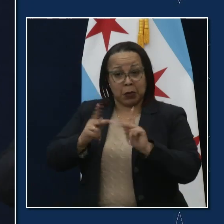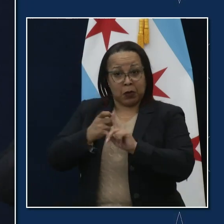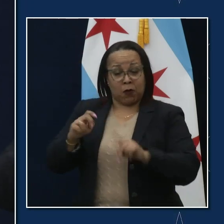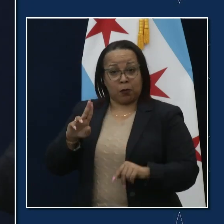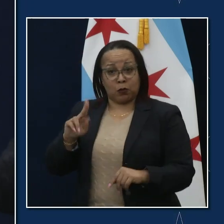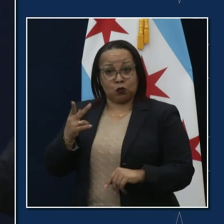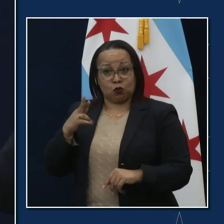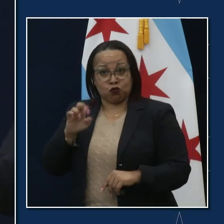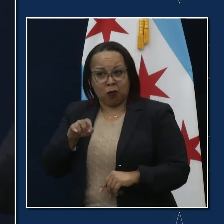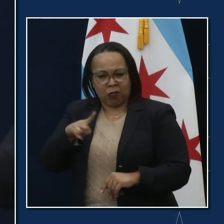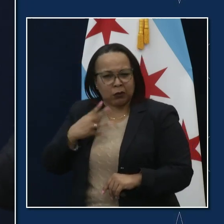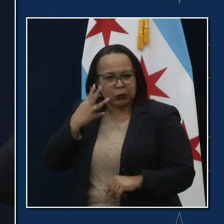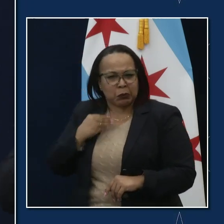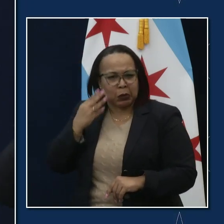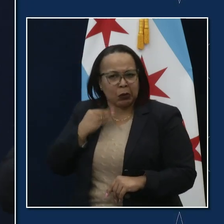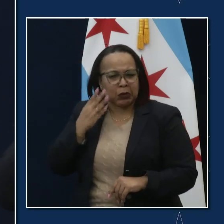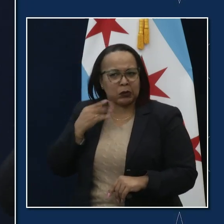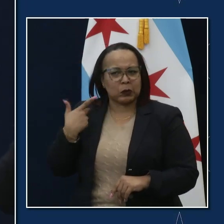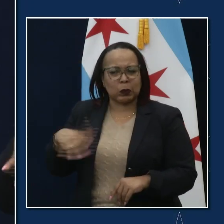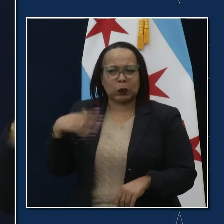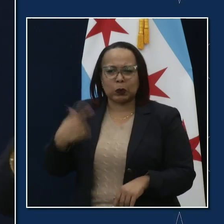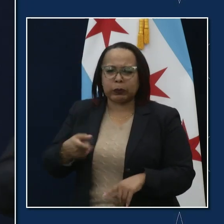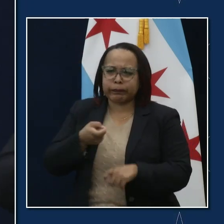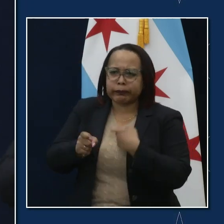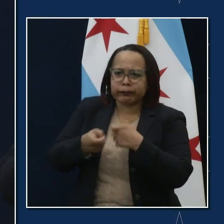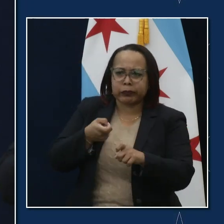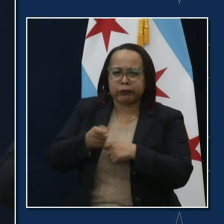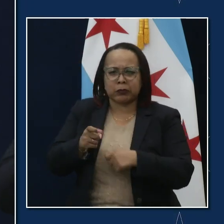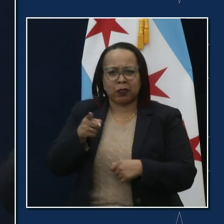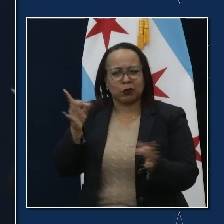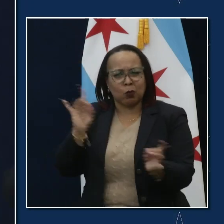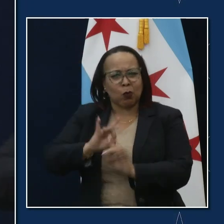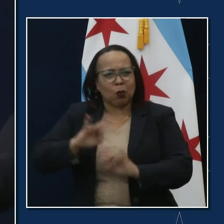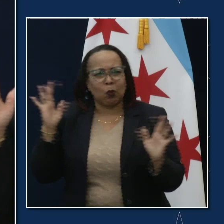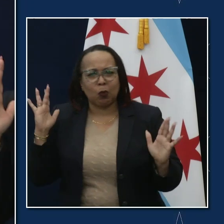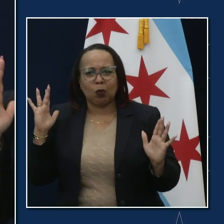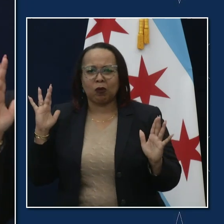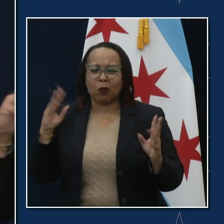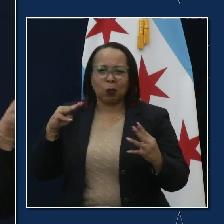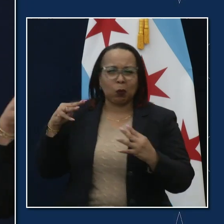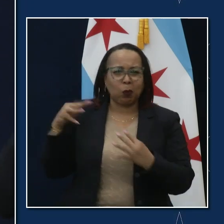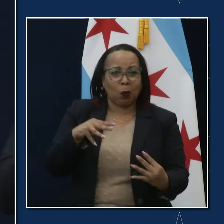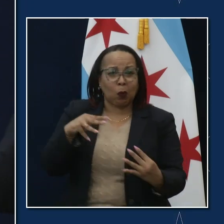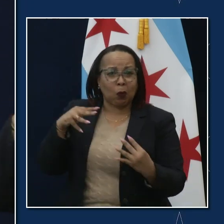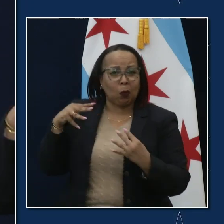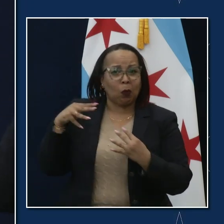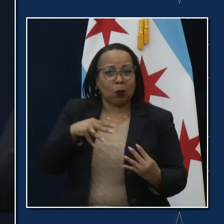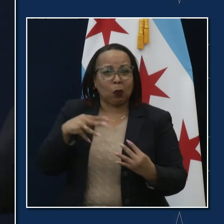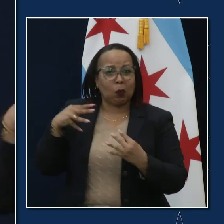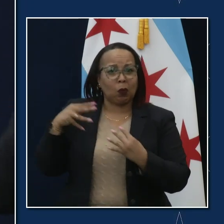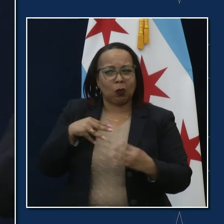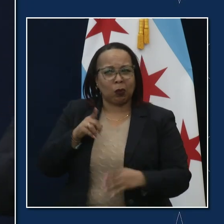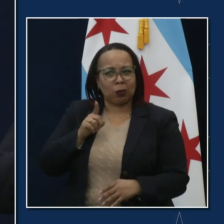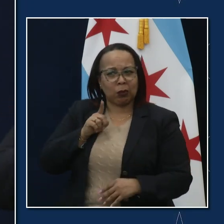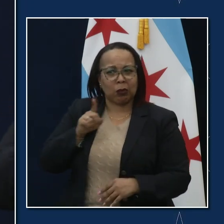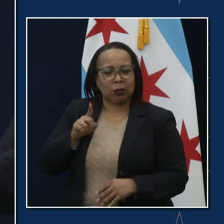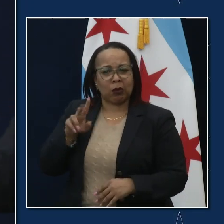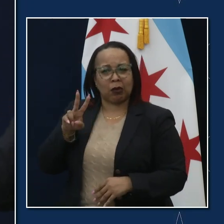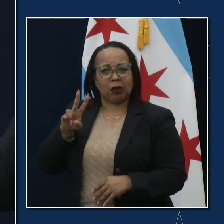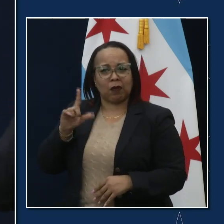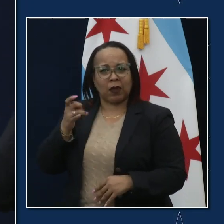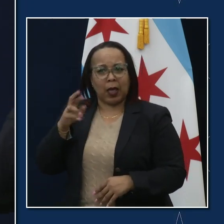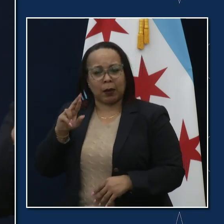are suffering at the hands of this murderous and unjust war by the war criminal, Vladimir